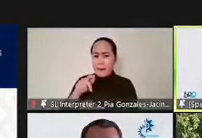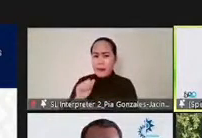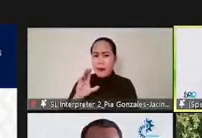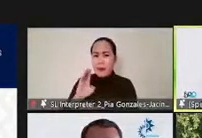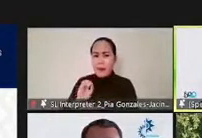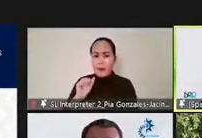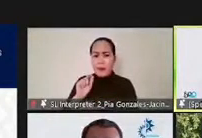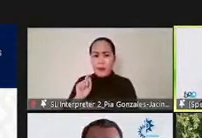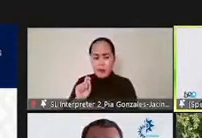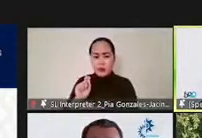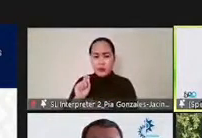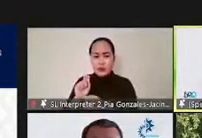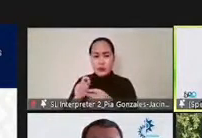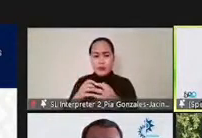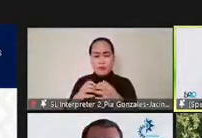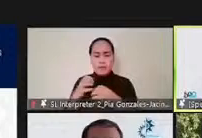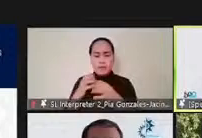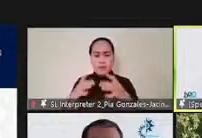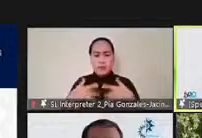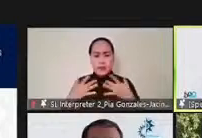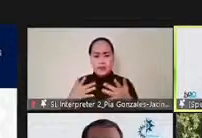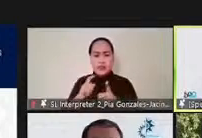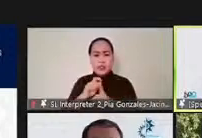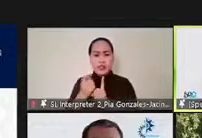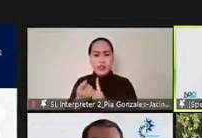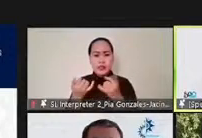tradition today?